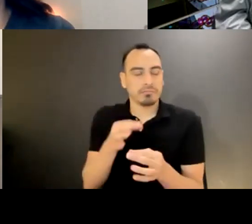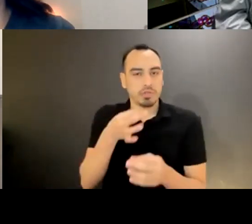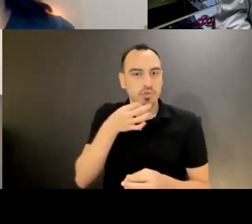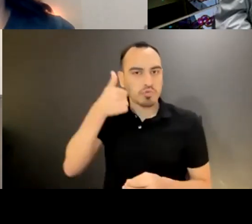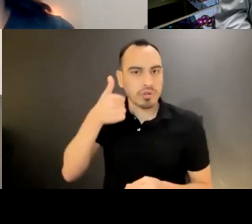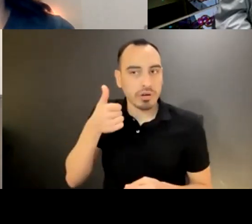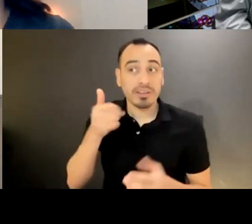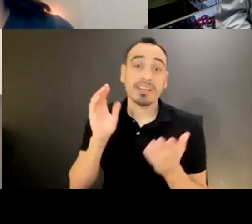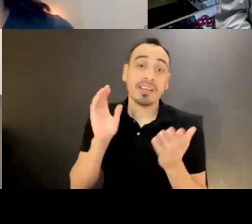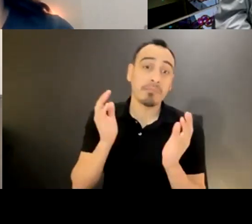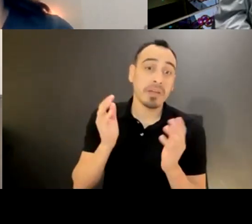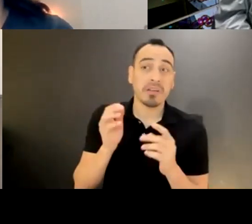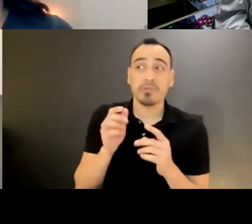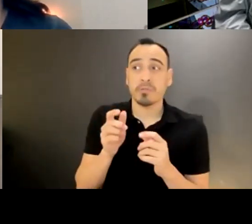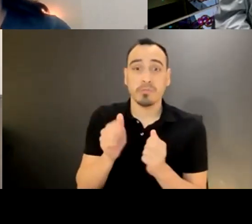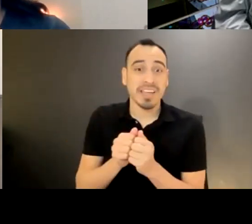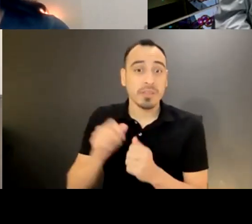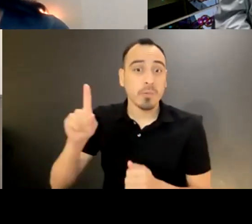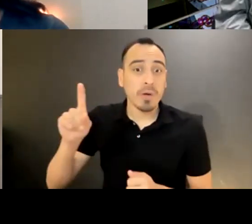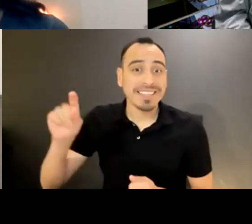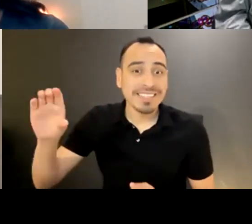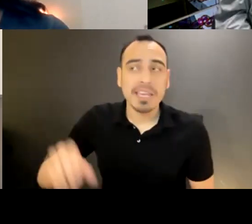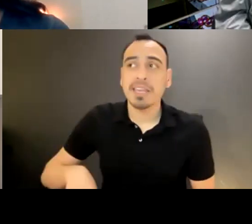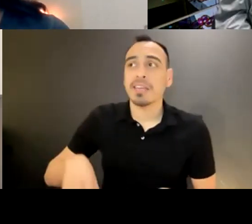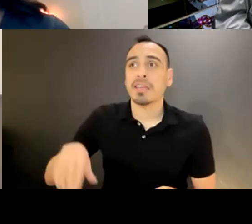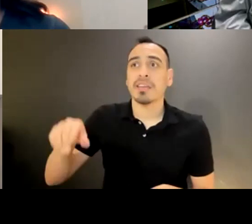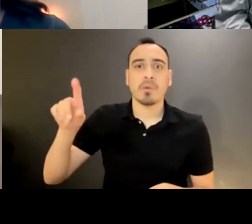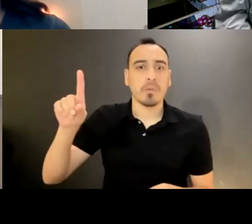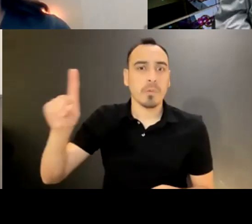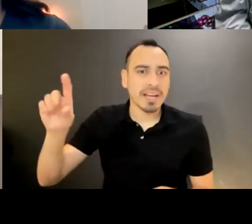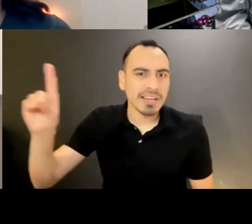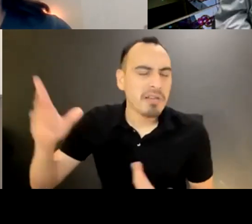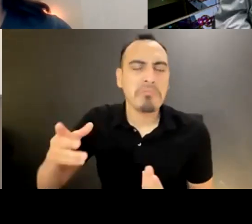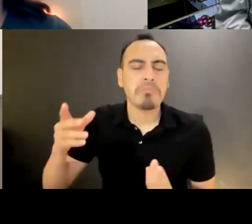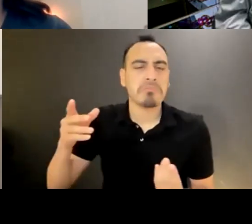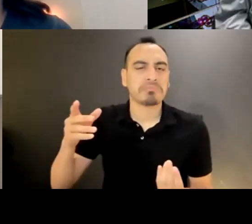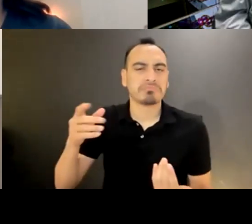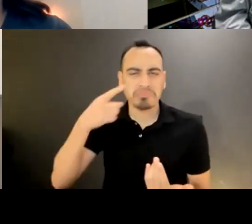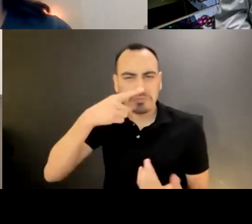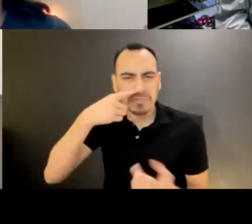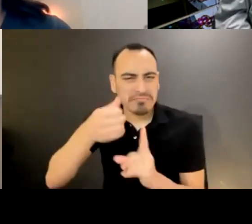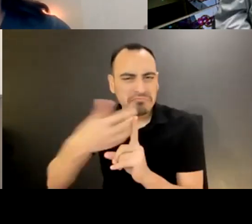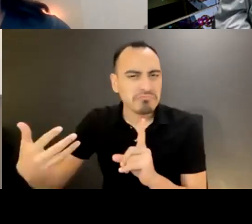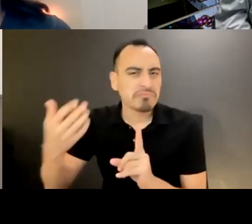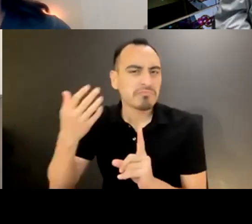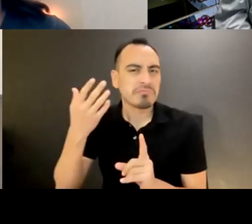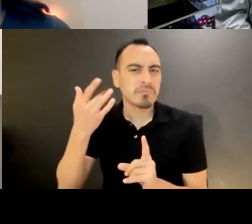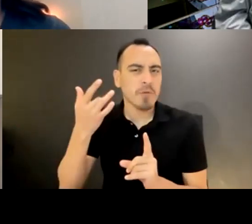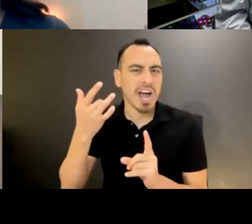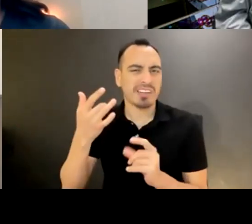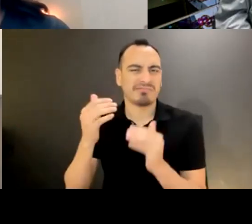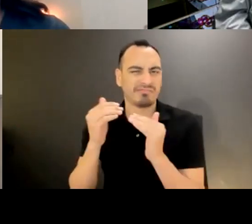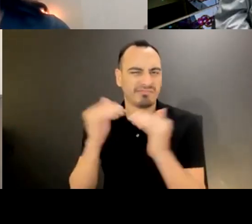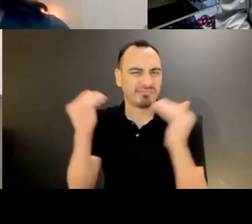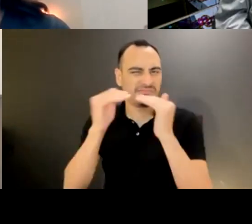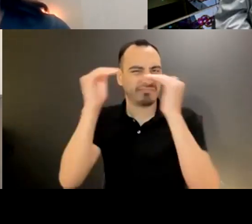in 1B and 1C? So if someone could further explain the various tiers and how it came to